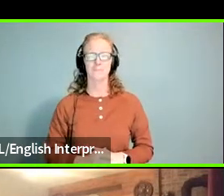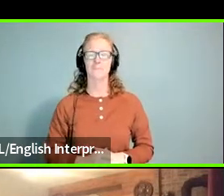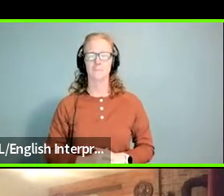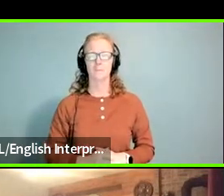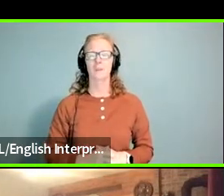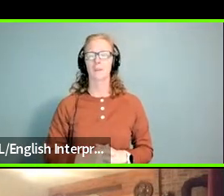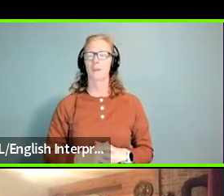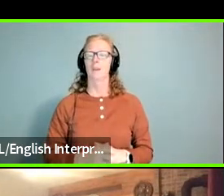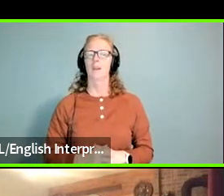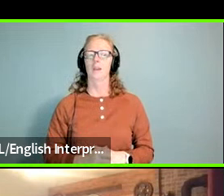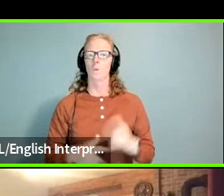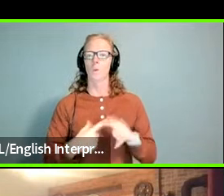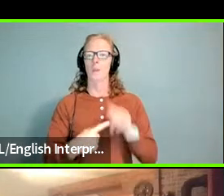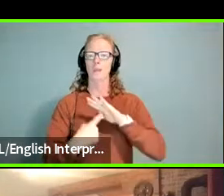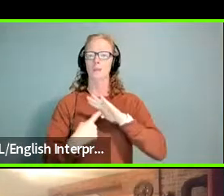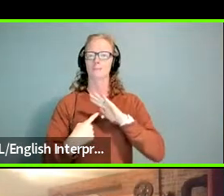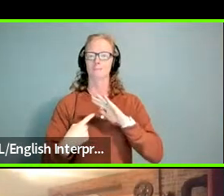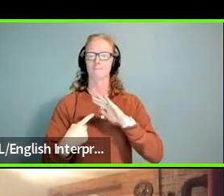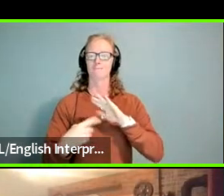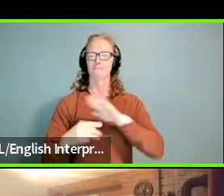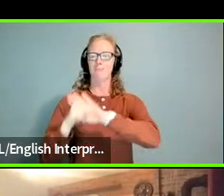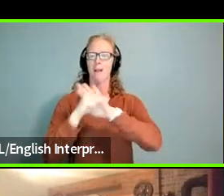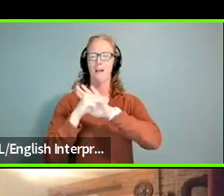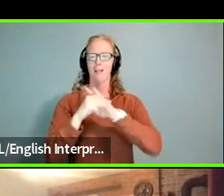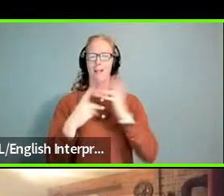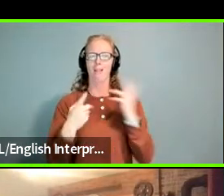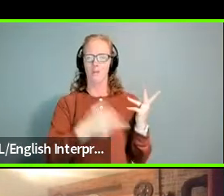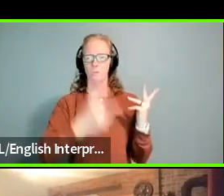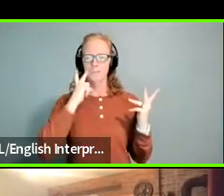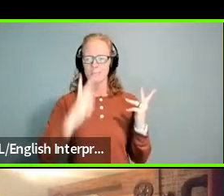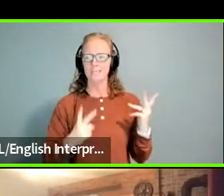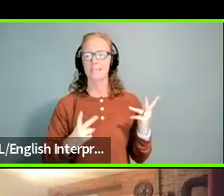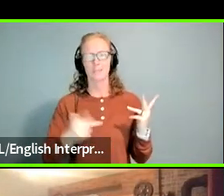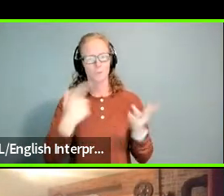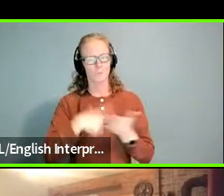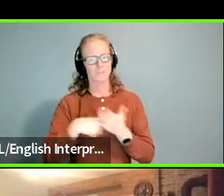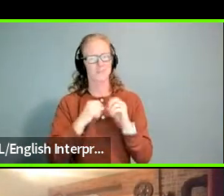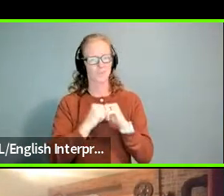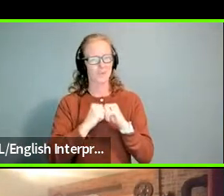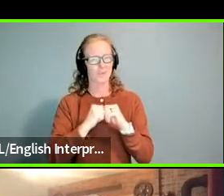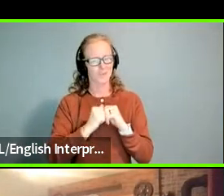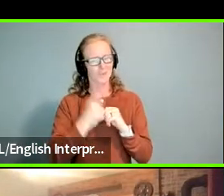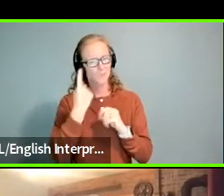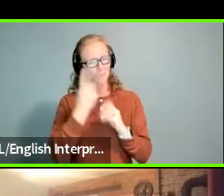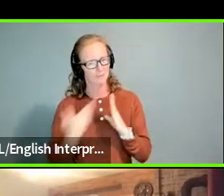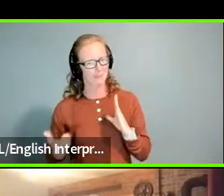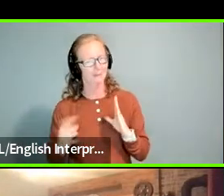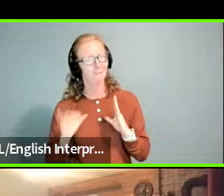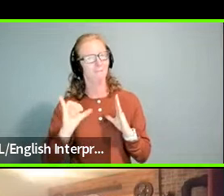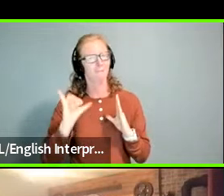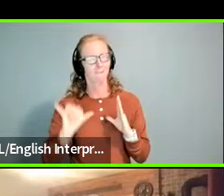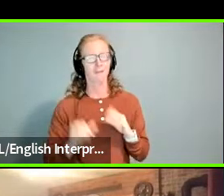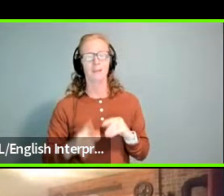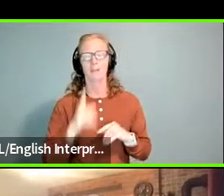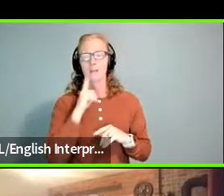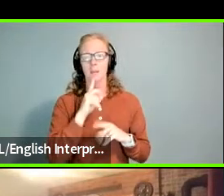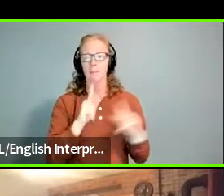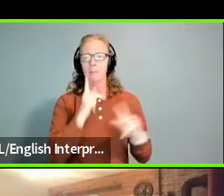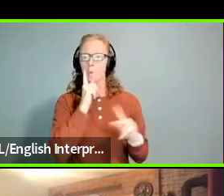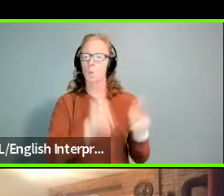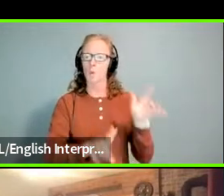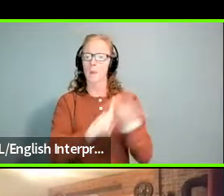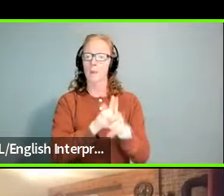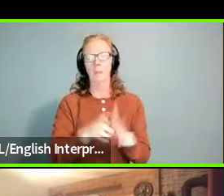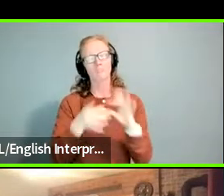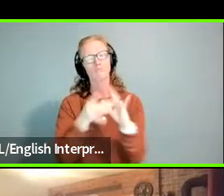through this model, that's one of the things that you discuss as a group. You bring, we have the subject matter experts that come in and talk about